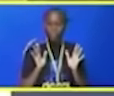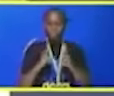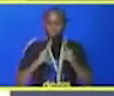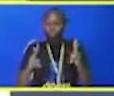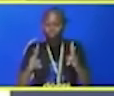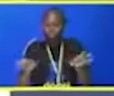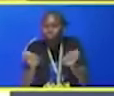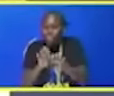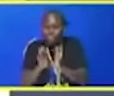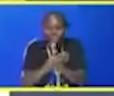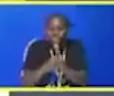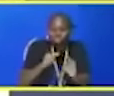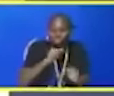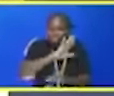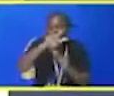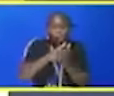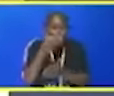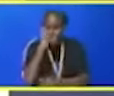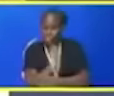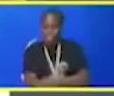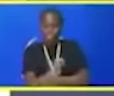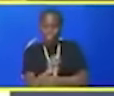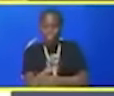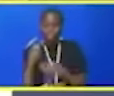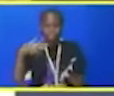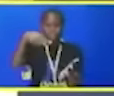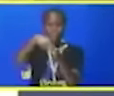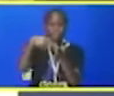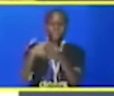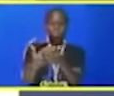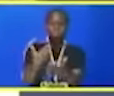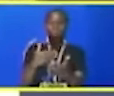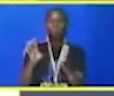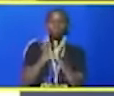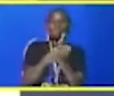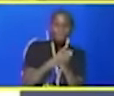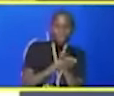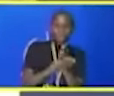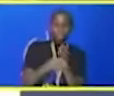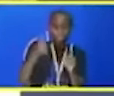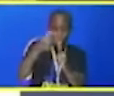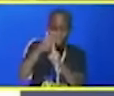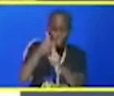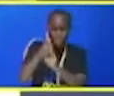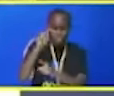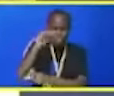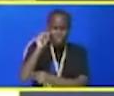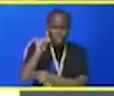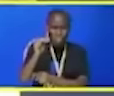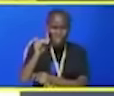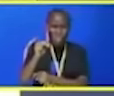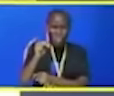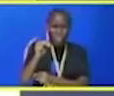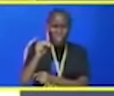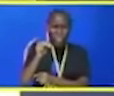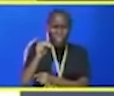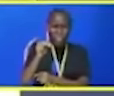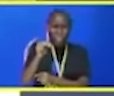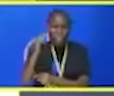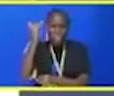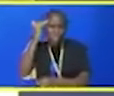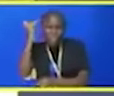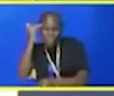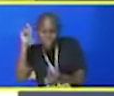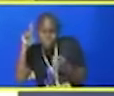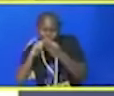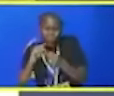evil. When you stand before a door, the first thing you need is discernment to know why it was closed.